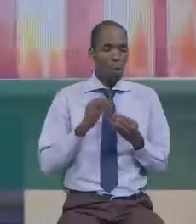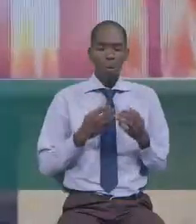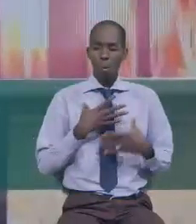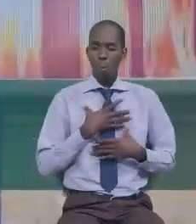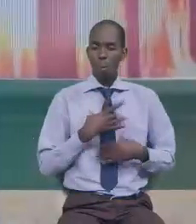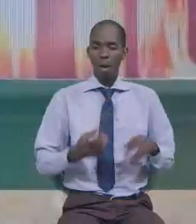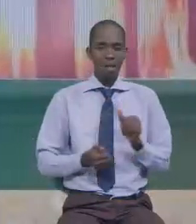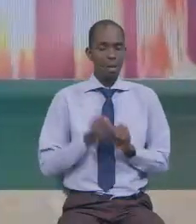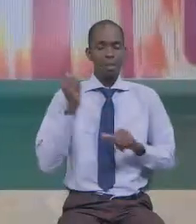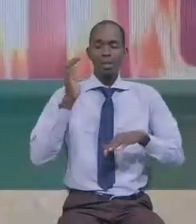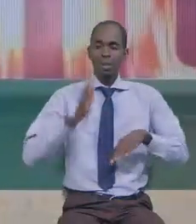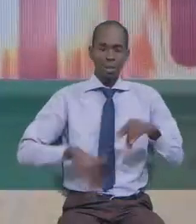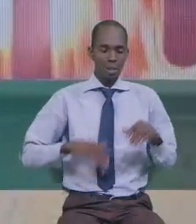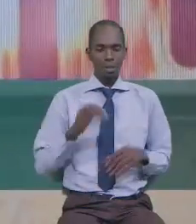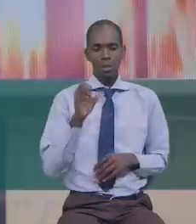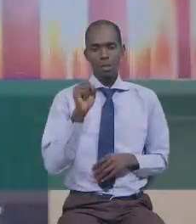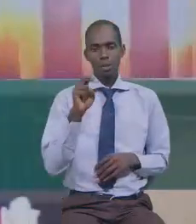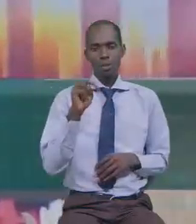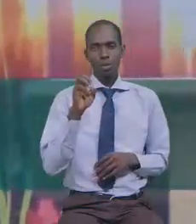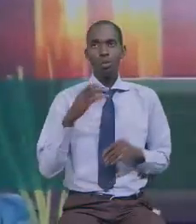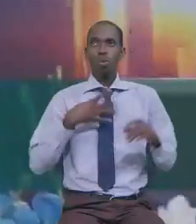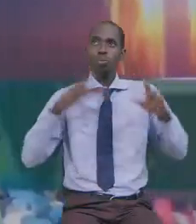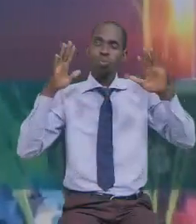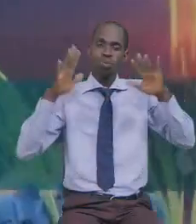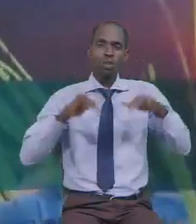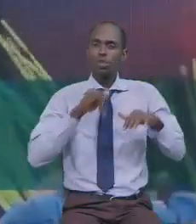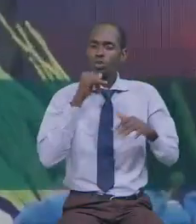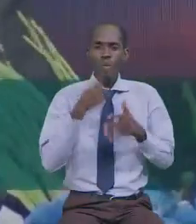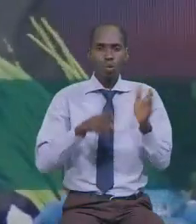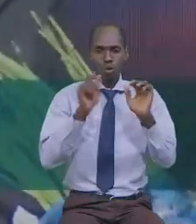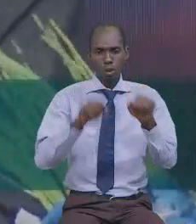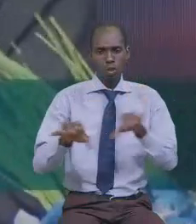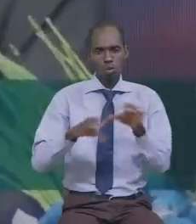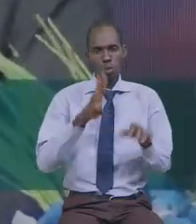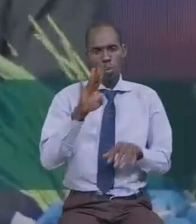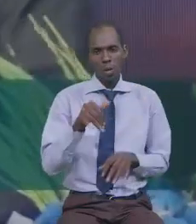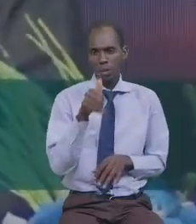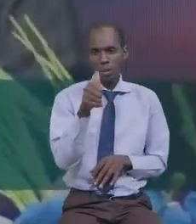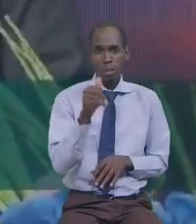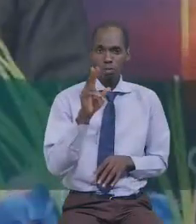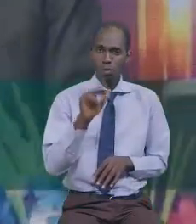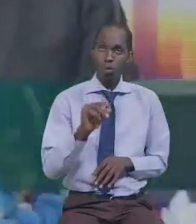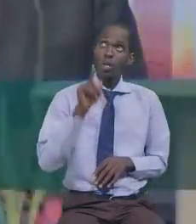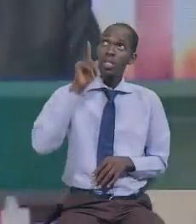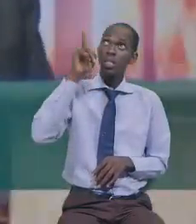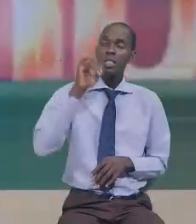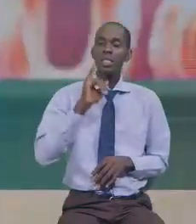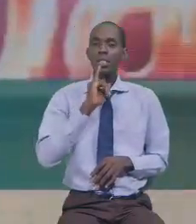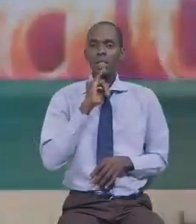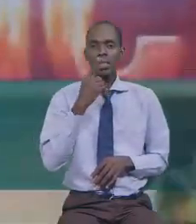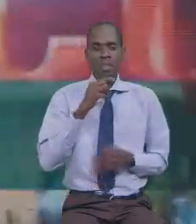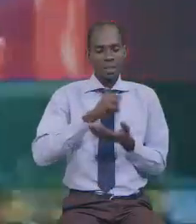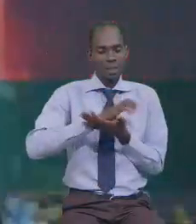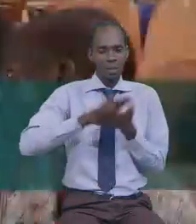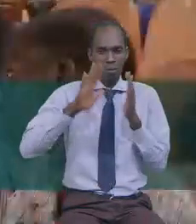It's not something you do for yourself. He is the sanctifier of the godly.